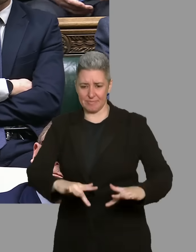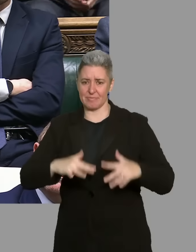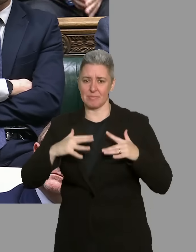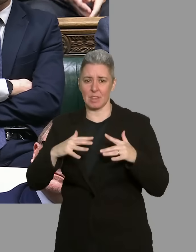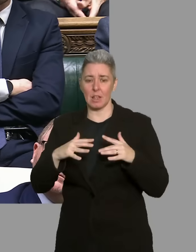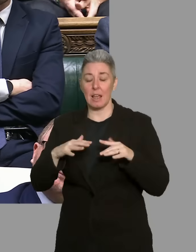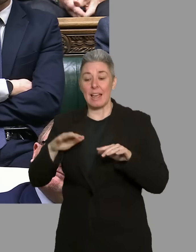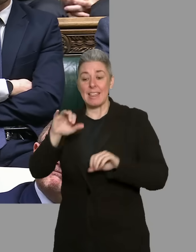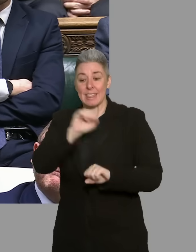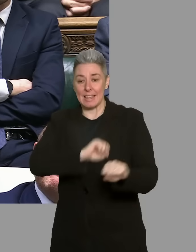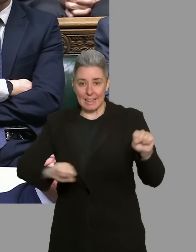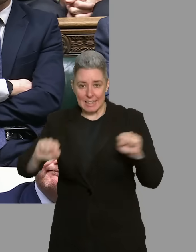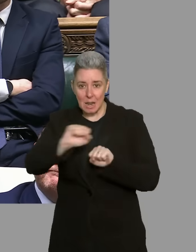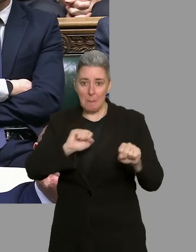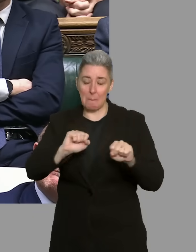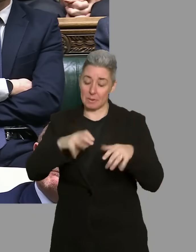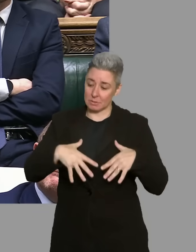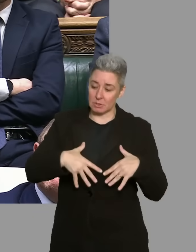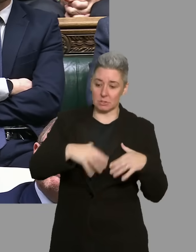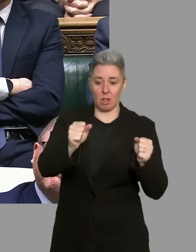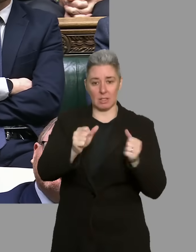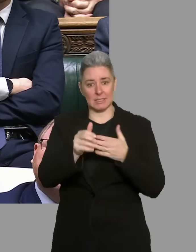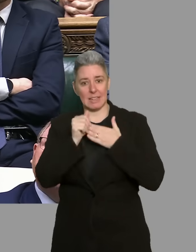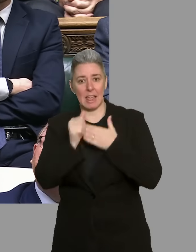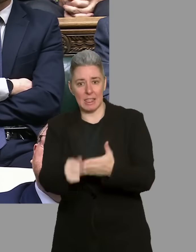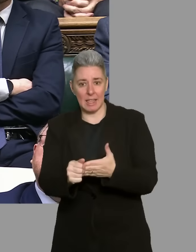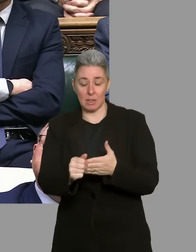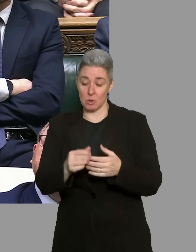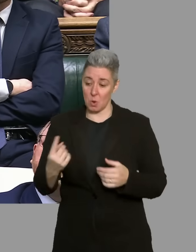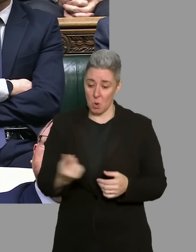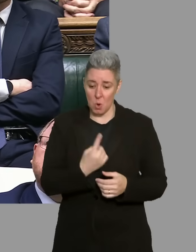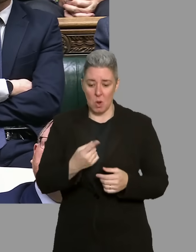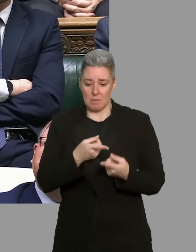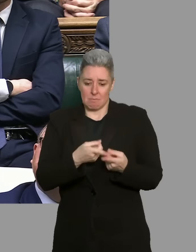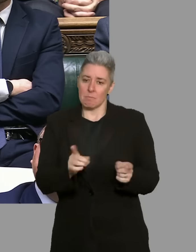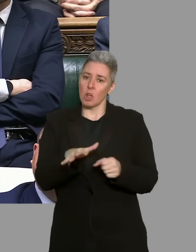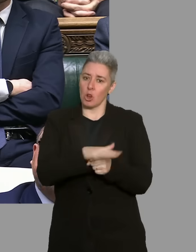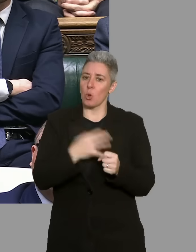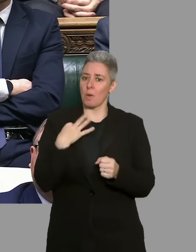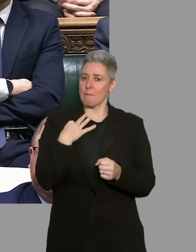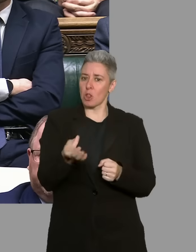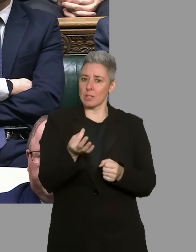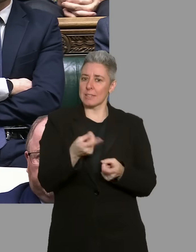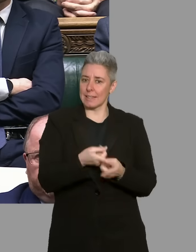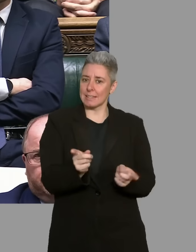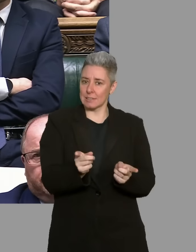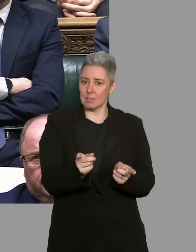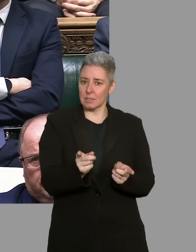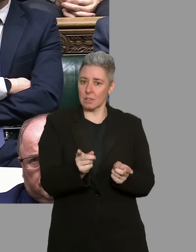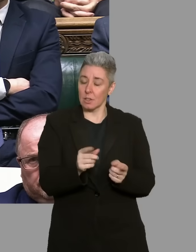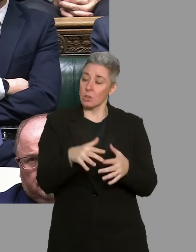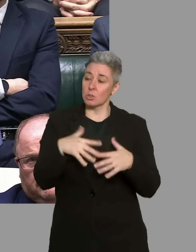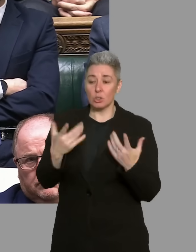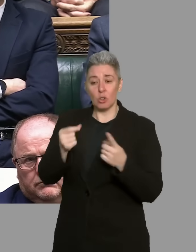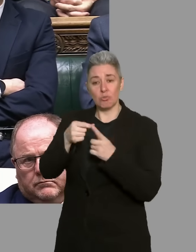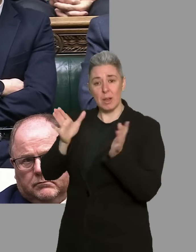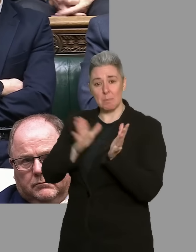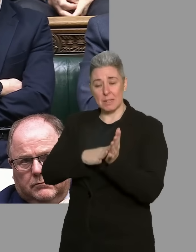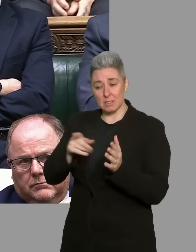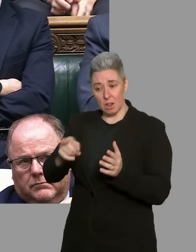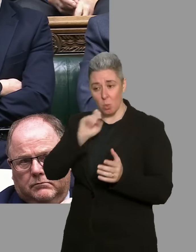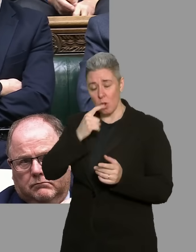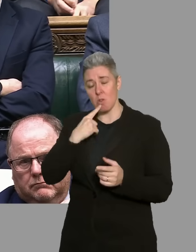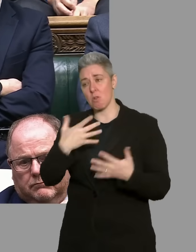resolute local volunteers. So will the Prime Minister join me in paying tribute to all those involved for